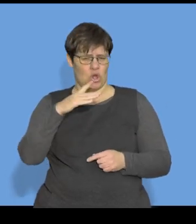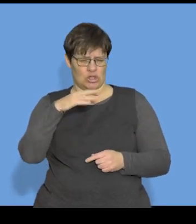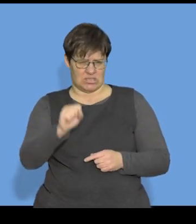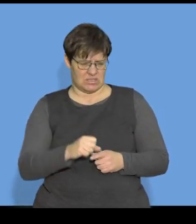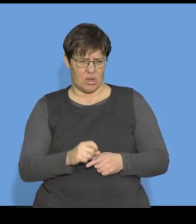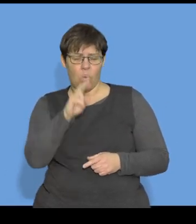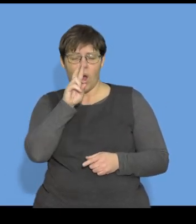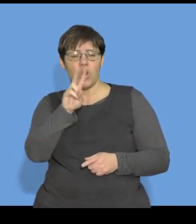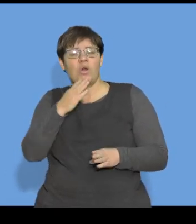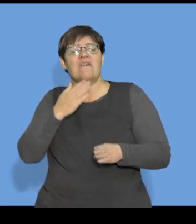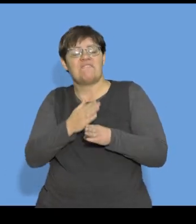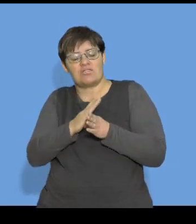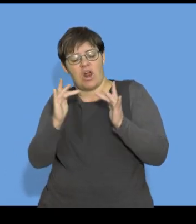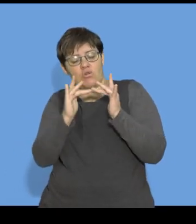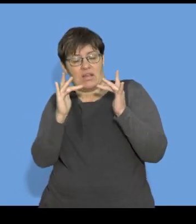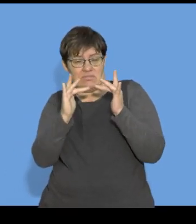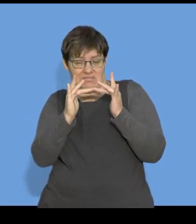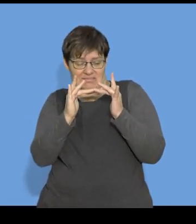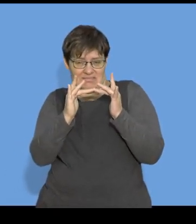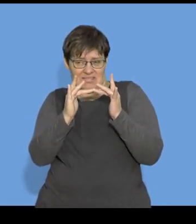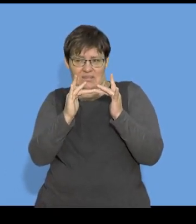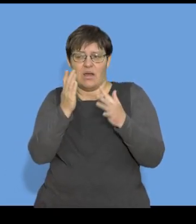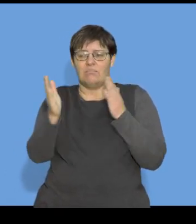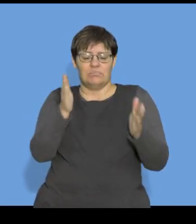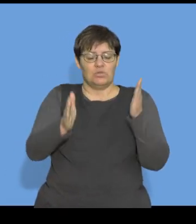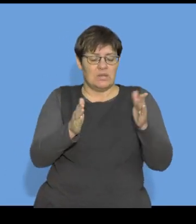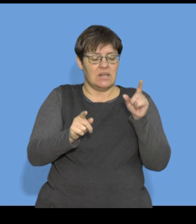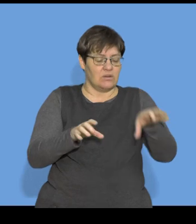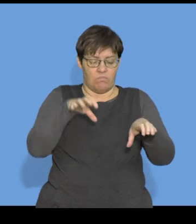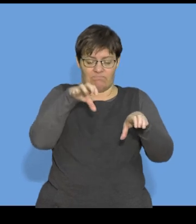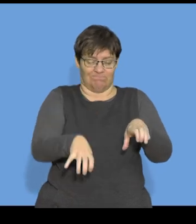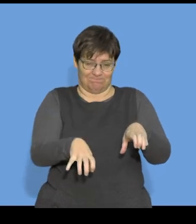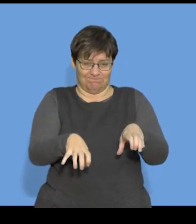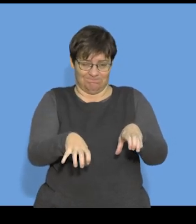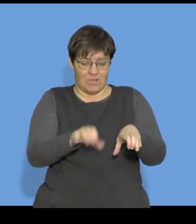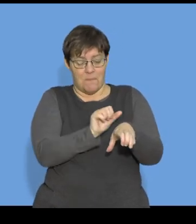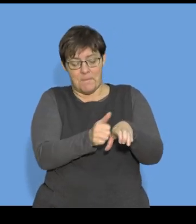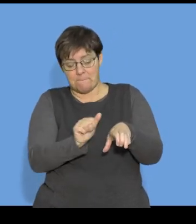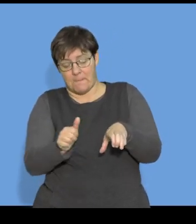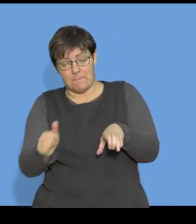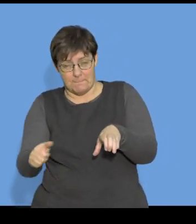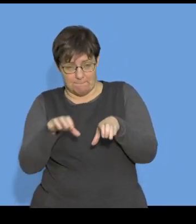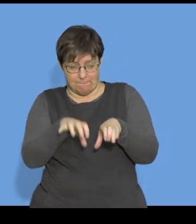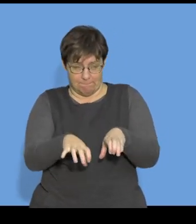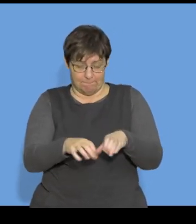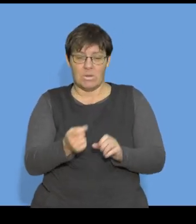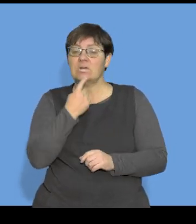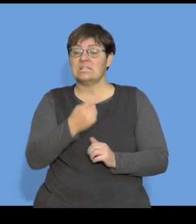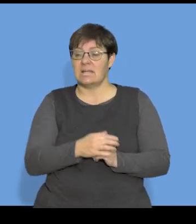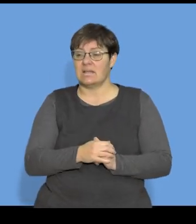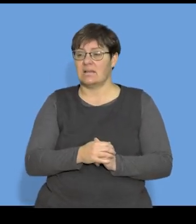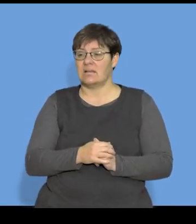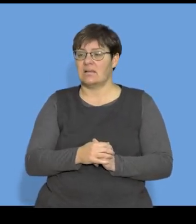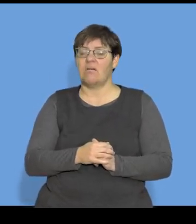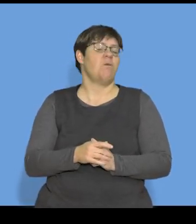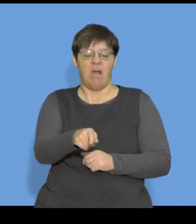cannot be a D because we're looking at the functional connection between two consecutive neurons.